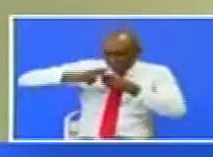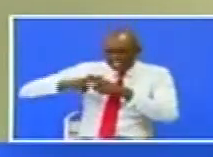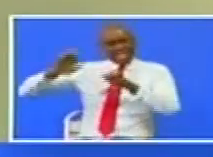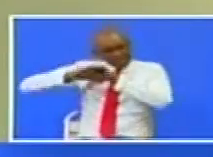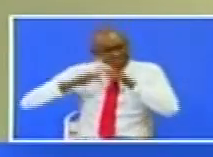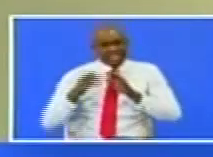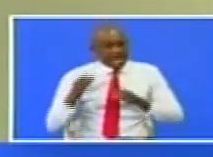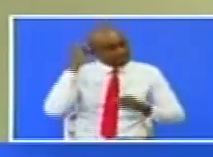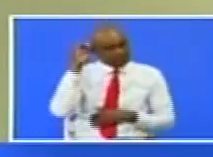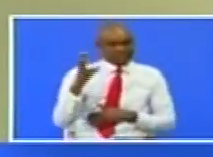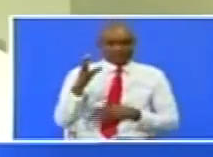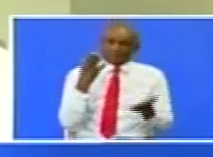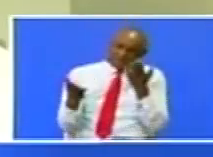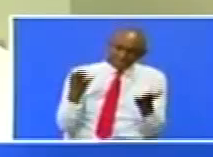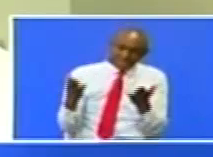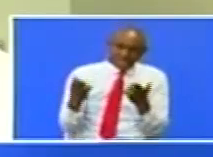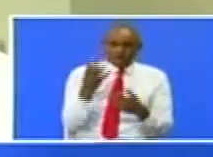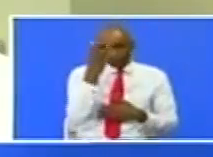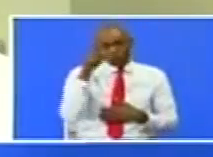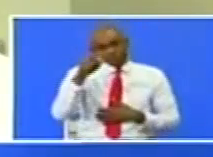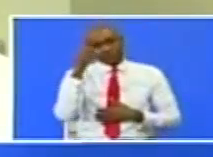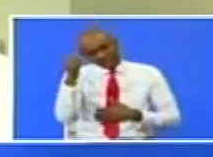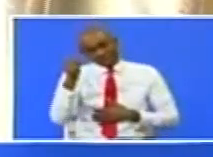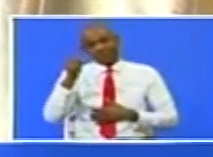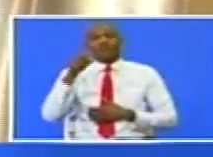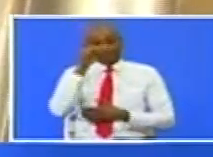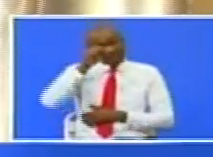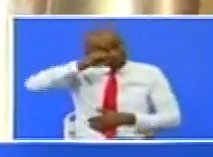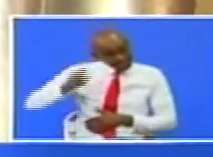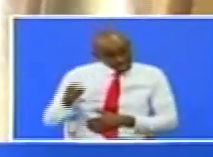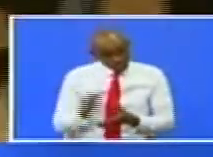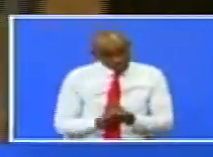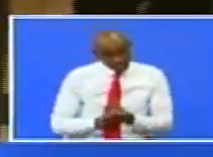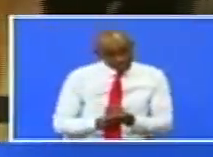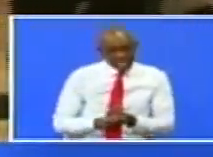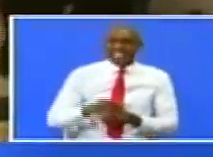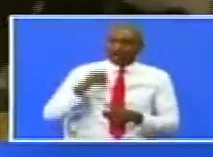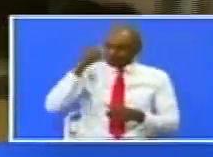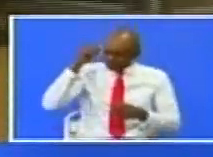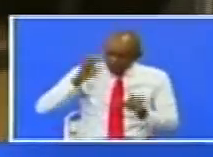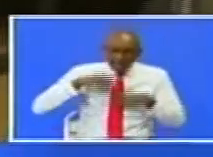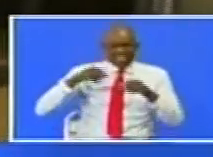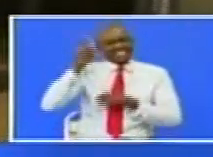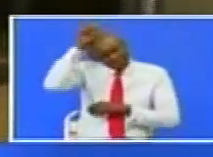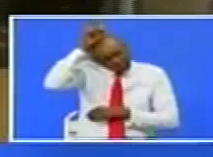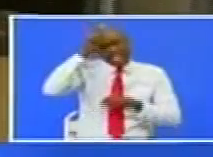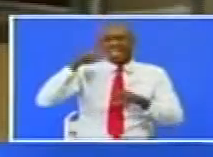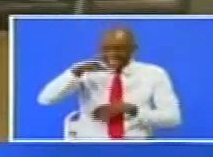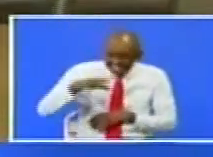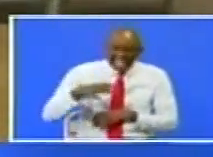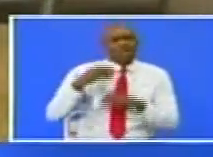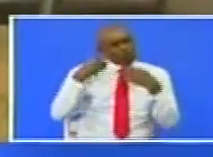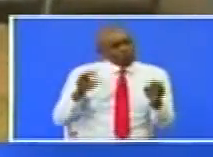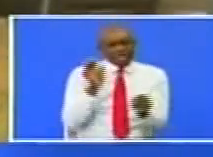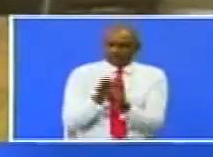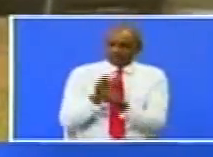ifike hapa itakugharimu karibu 4.5 to 5 million. It is farmers in remote areas who experience terrible